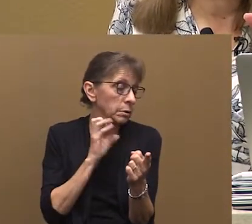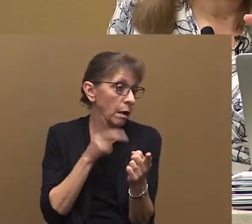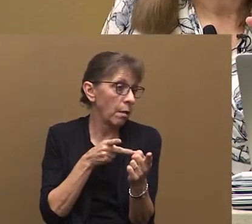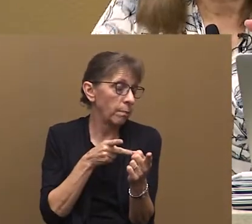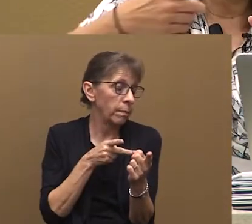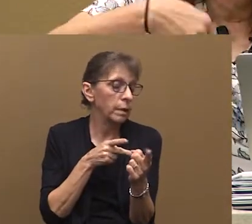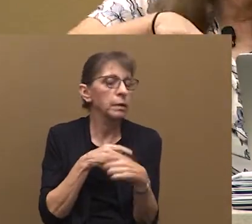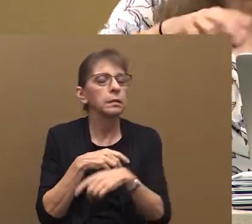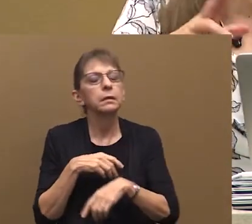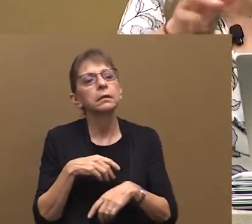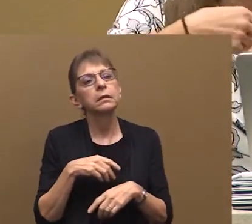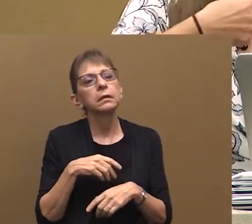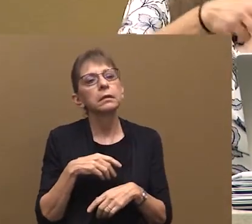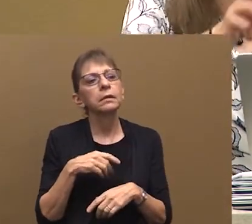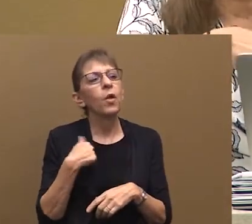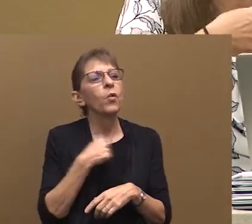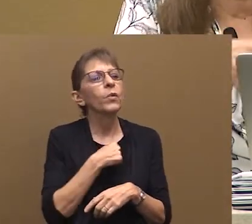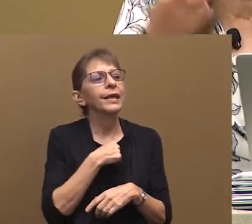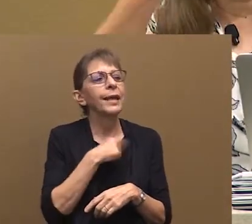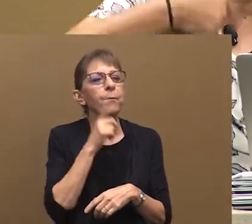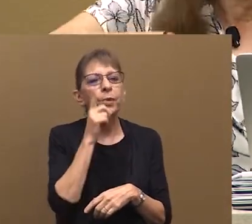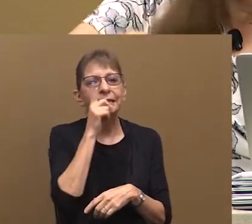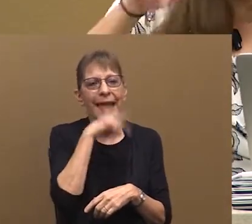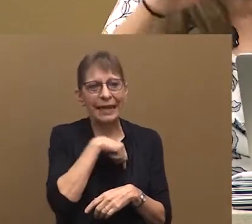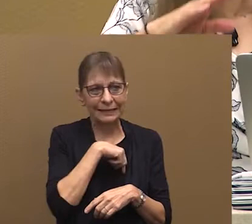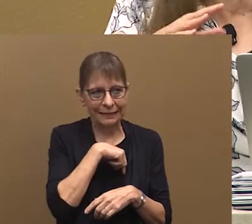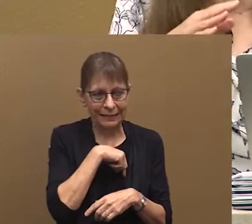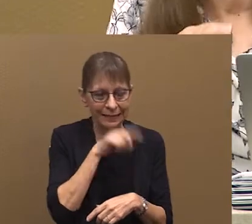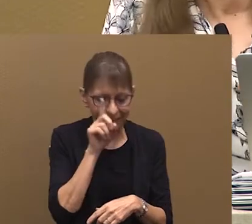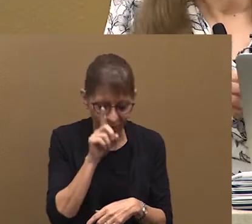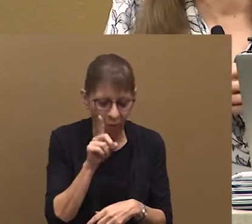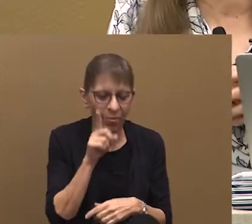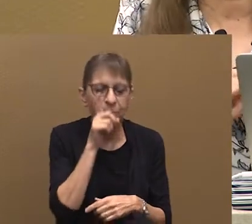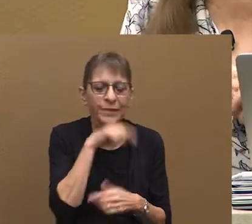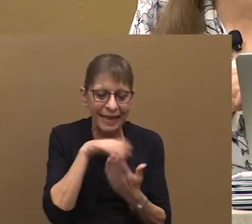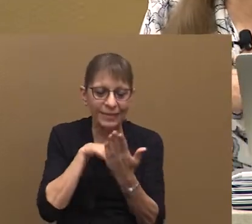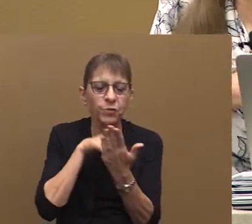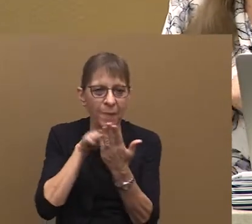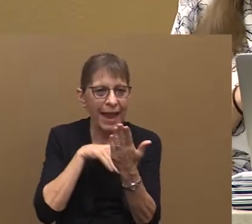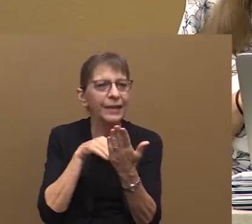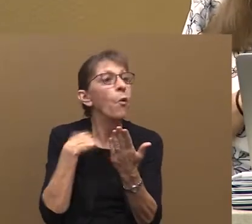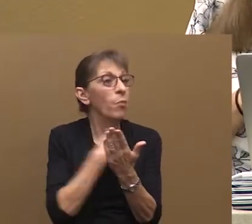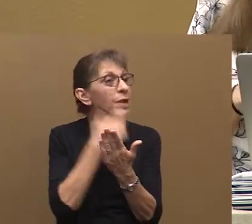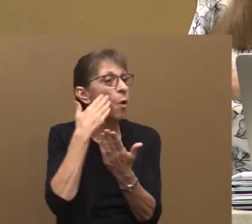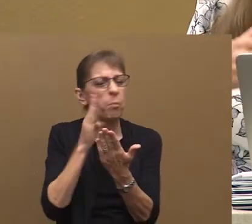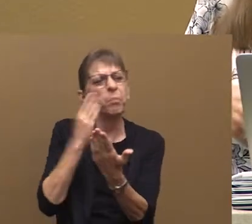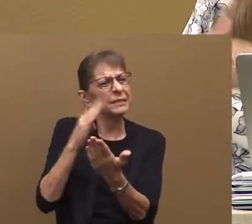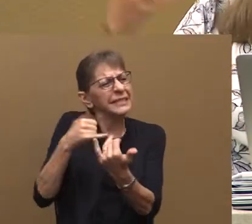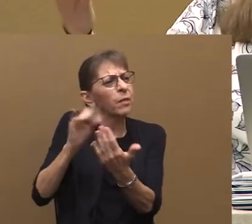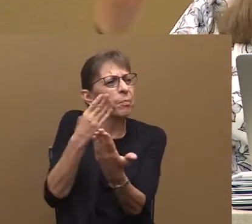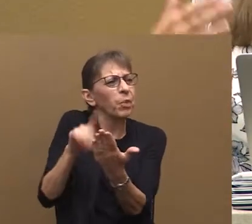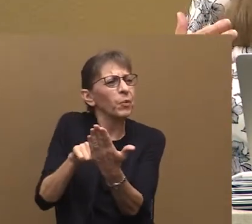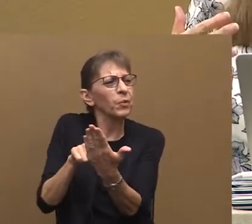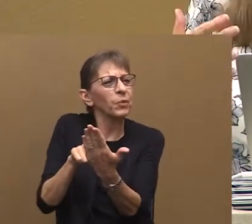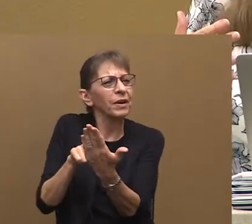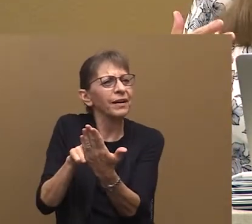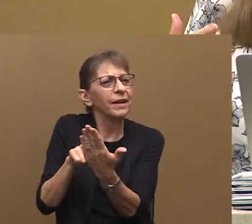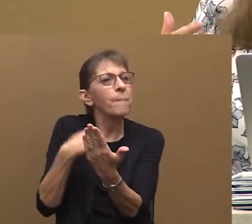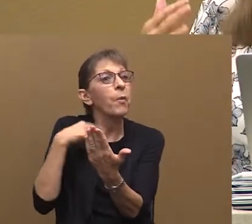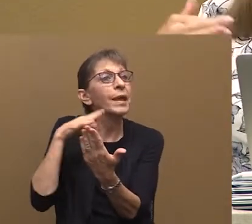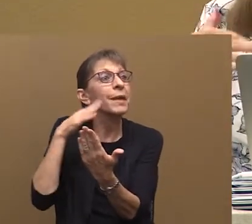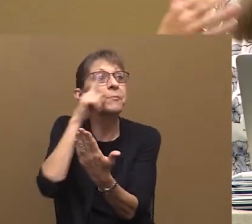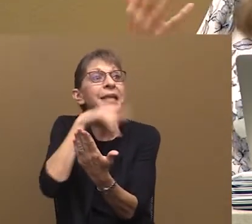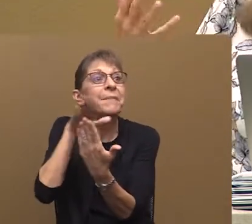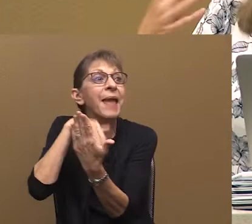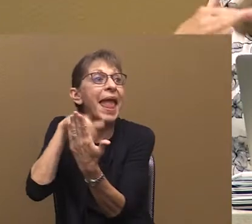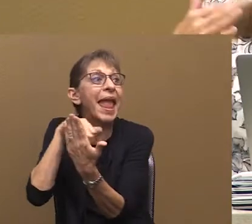cup? That we pretended to paint it and we know that it's blue, but what is that person going to